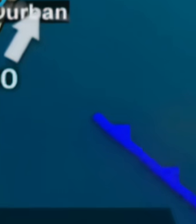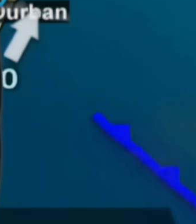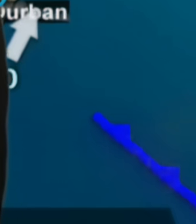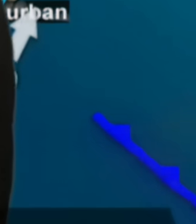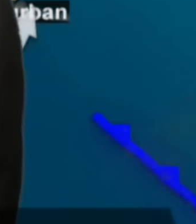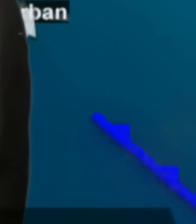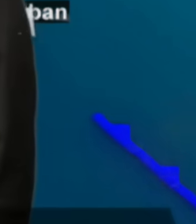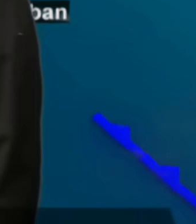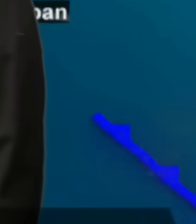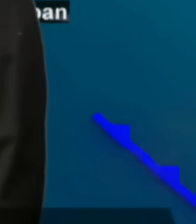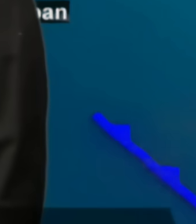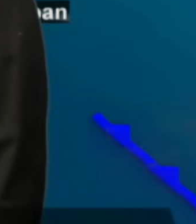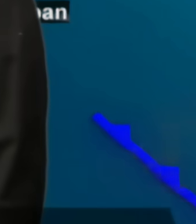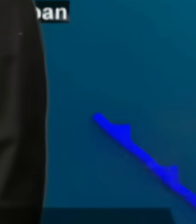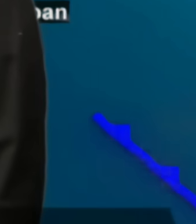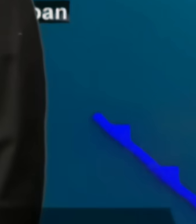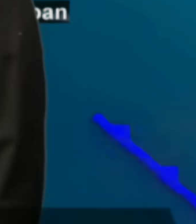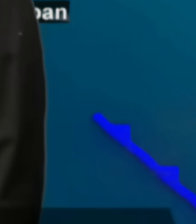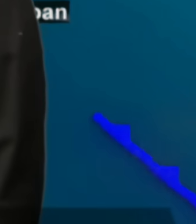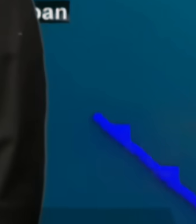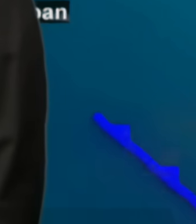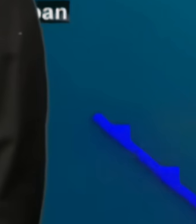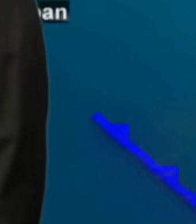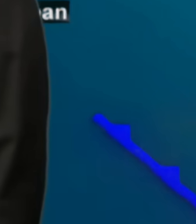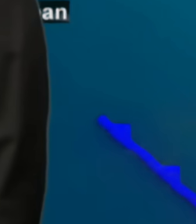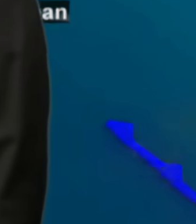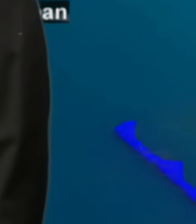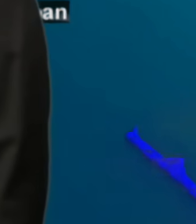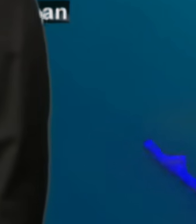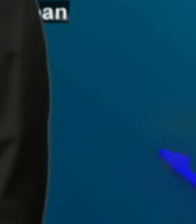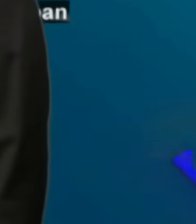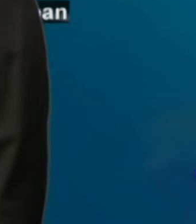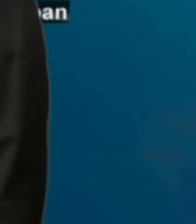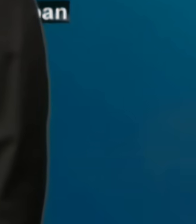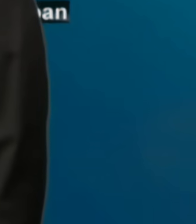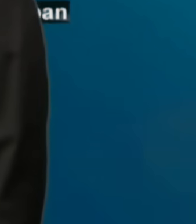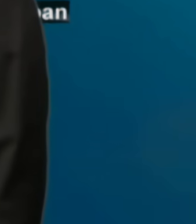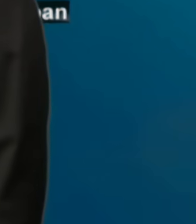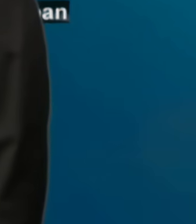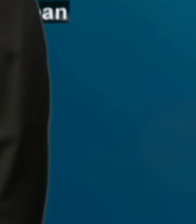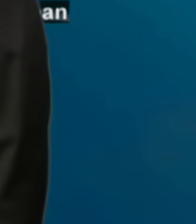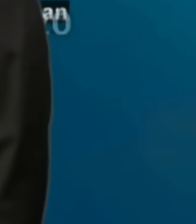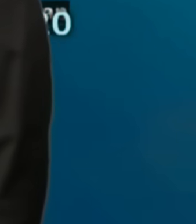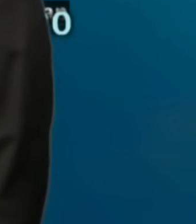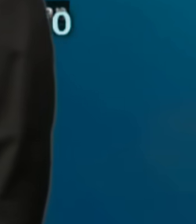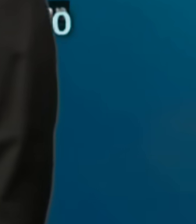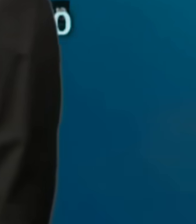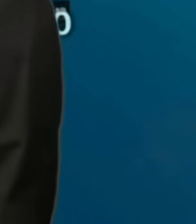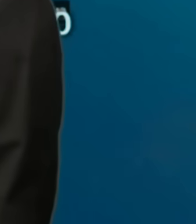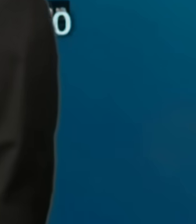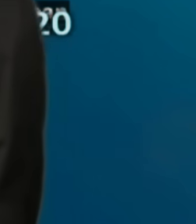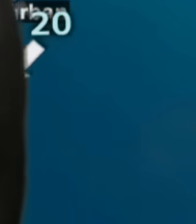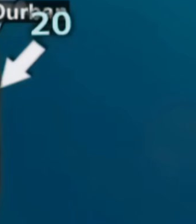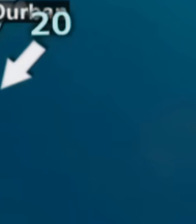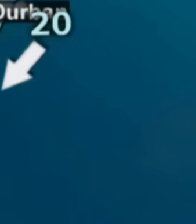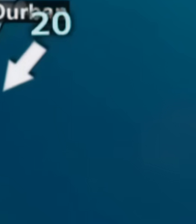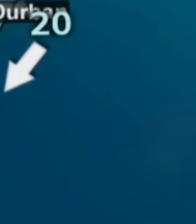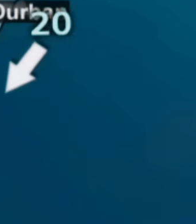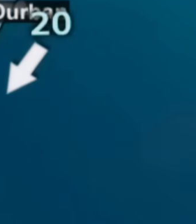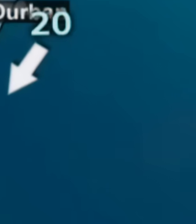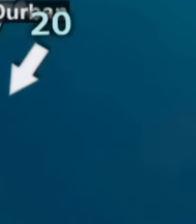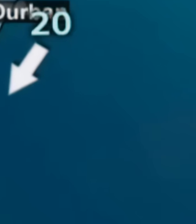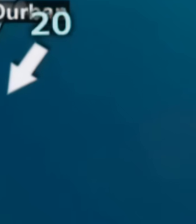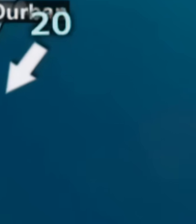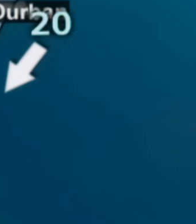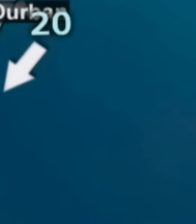dipula gona ka dikarolong tša ka bo Cape Town gona ka borwa bodikela ba Kapa ge ile ka mahlakoreng a mangwe re bona gabotse go apogile la ka moswane re sa bona gabotse lephutlha mo ya go